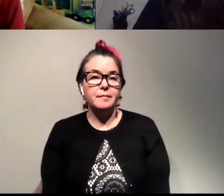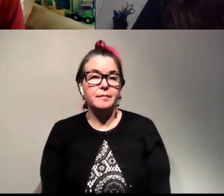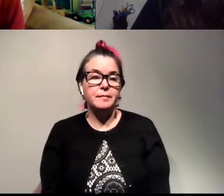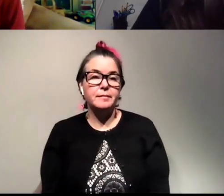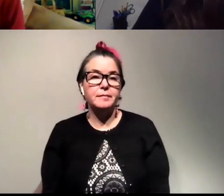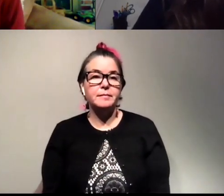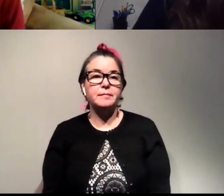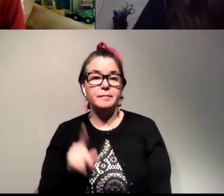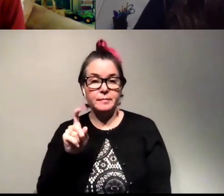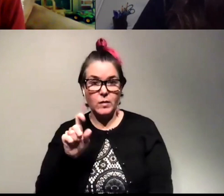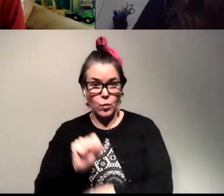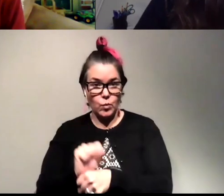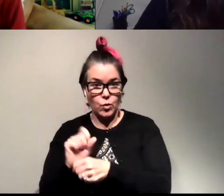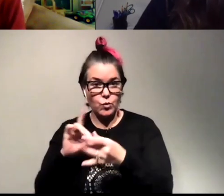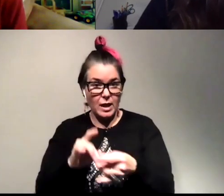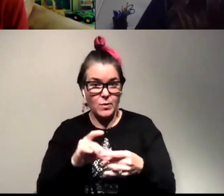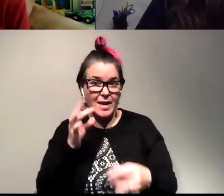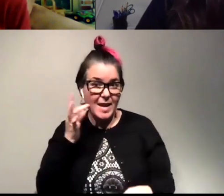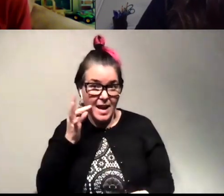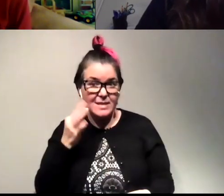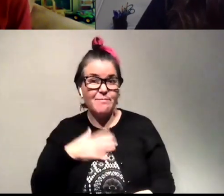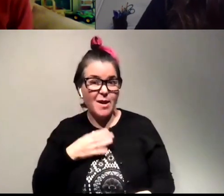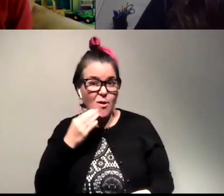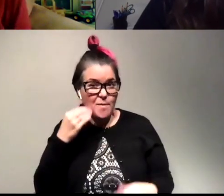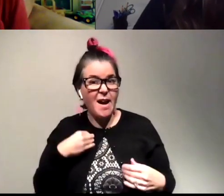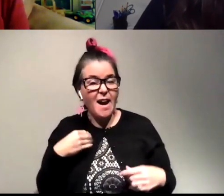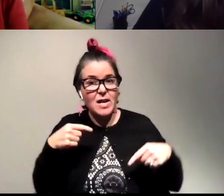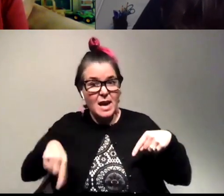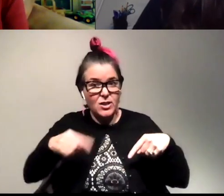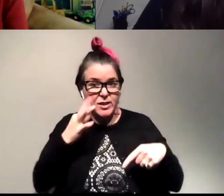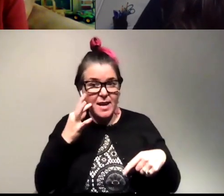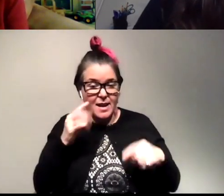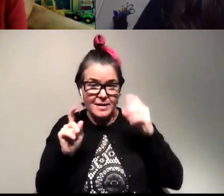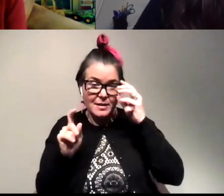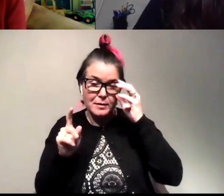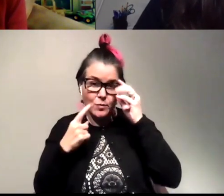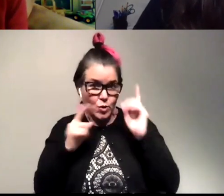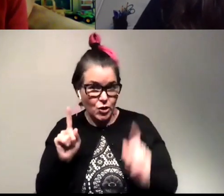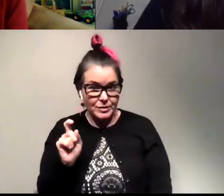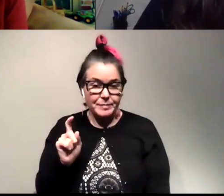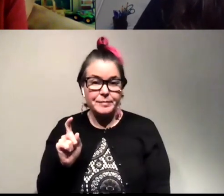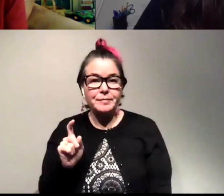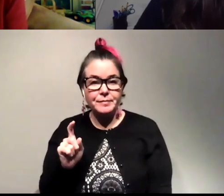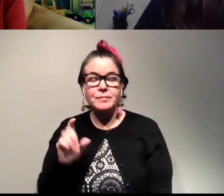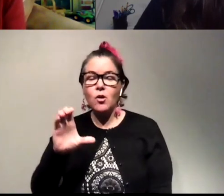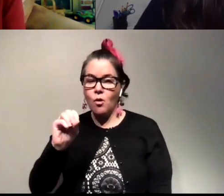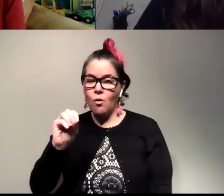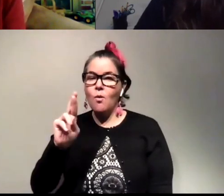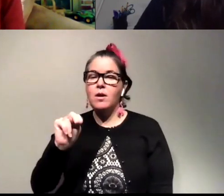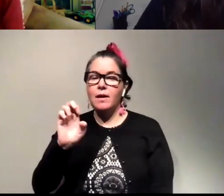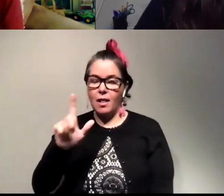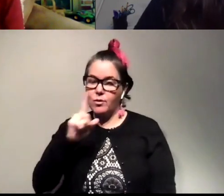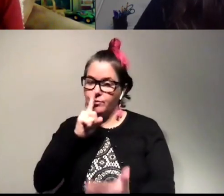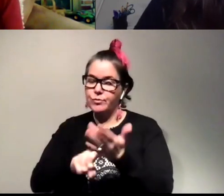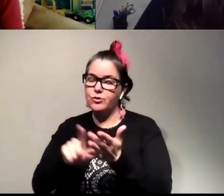any work in cats? Because I have a very anxious cat at home. Yeah, so interestingly, Cornell research